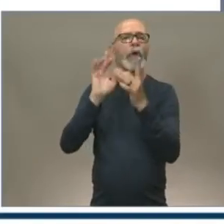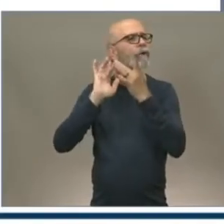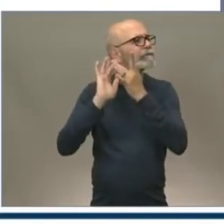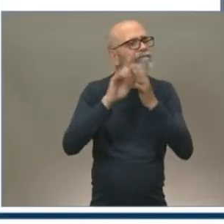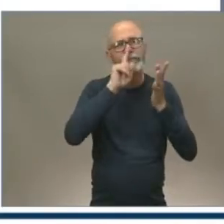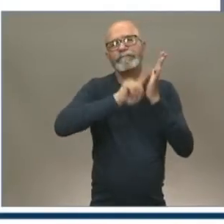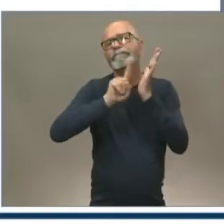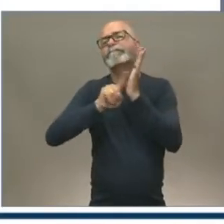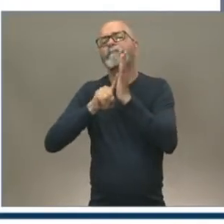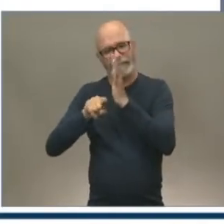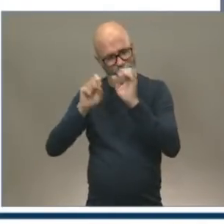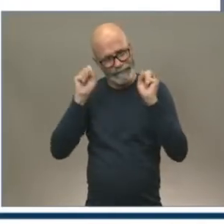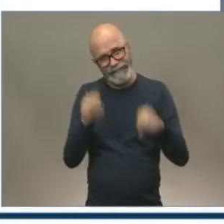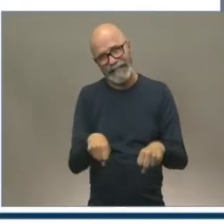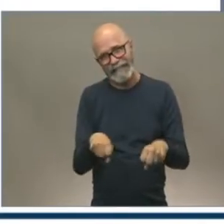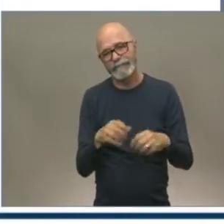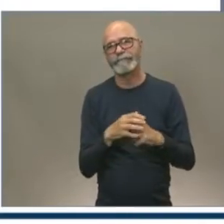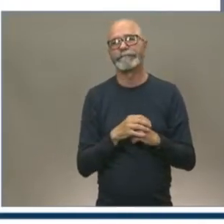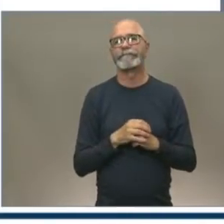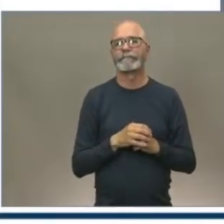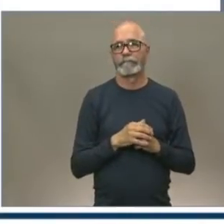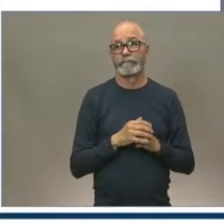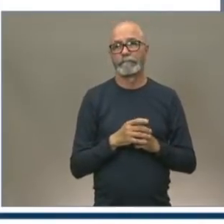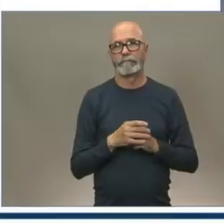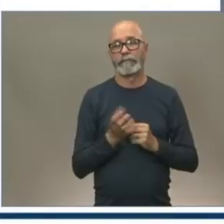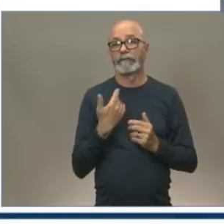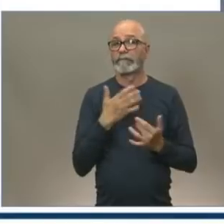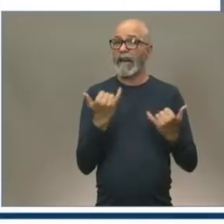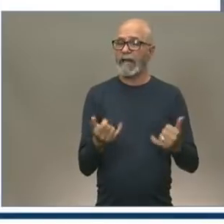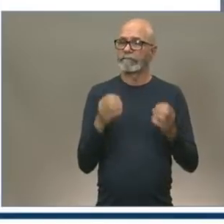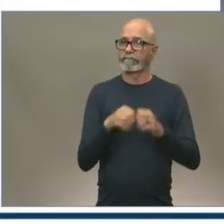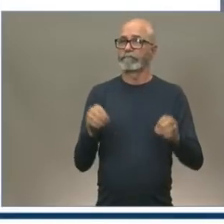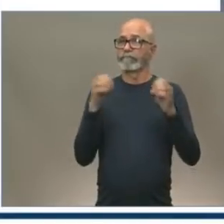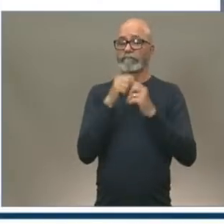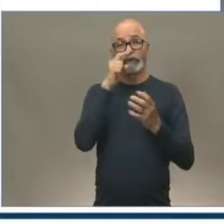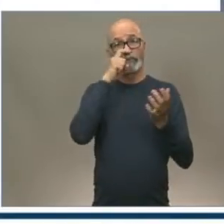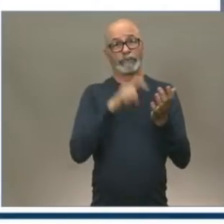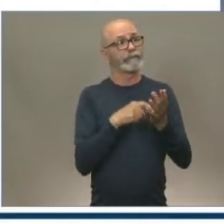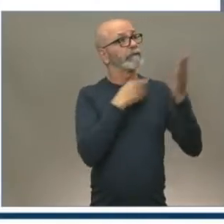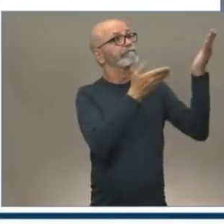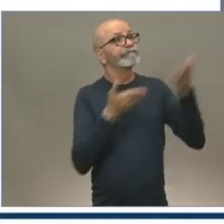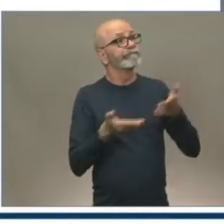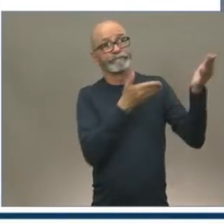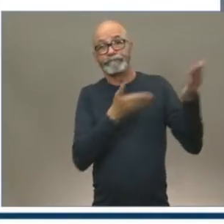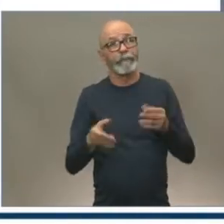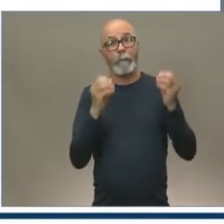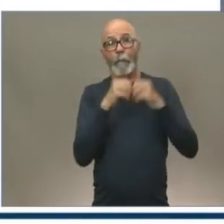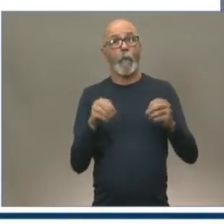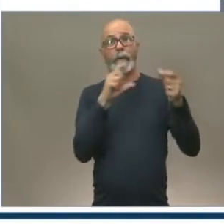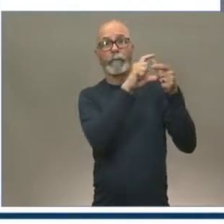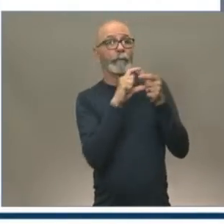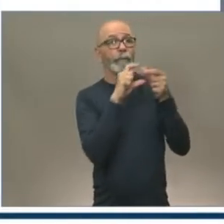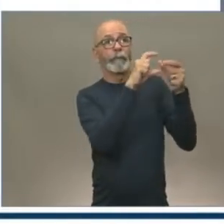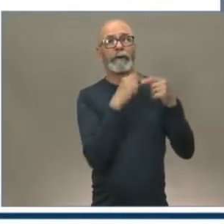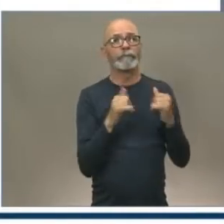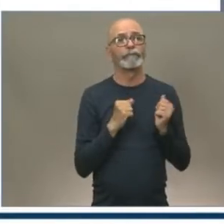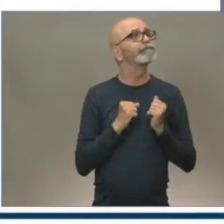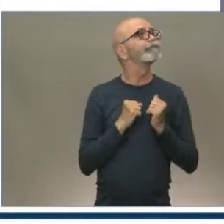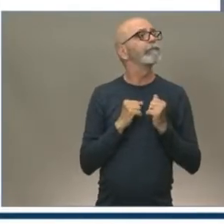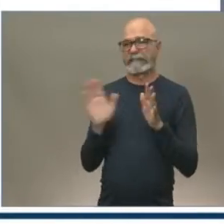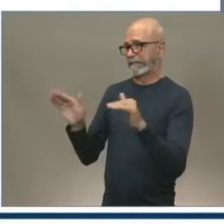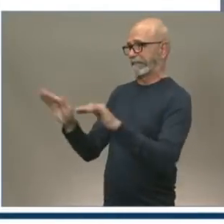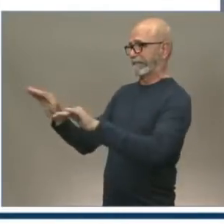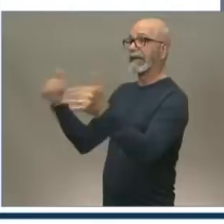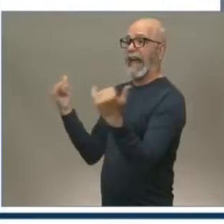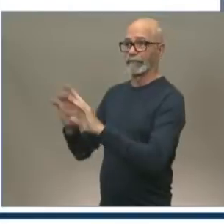number. As we have noted all along, our vaccine supply continues to be contingent on deliveries from the federal government.